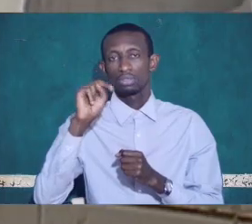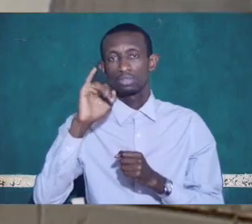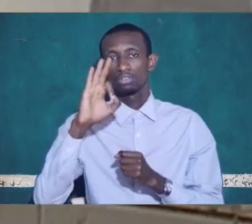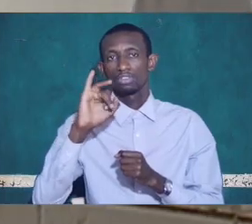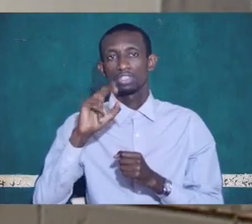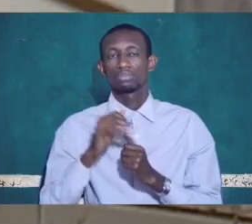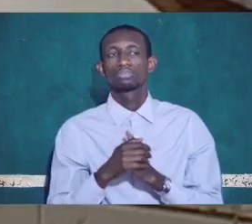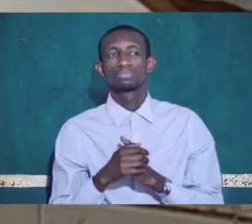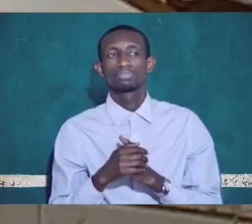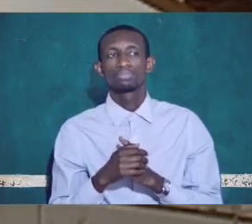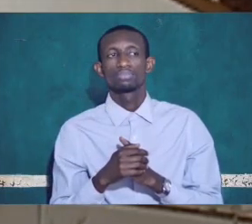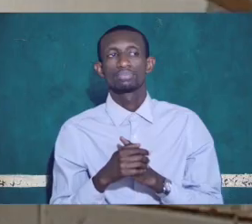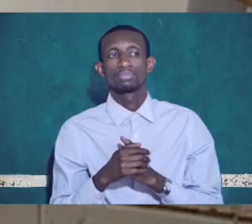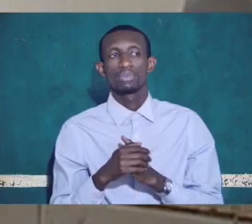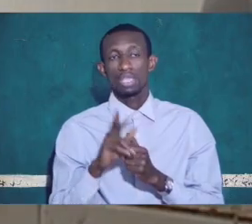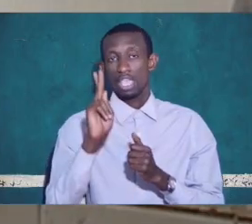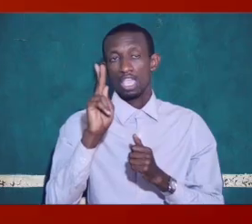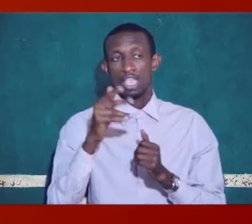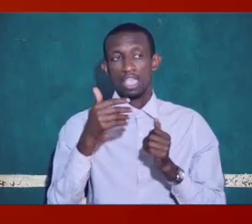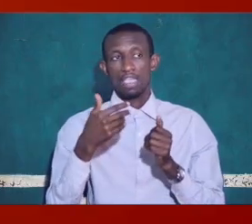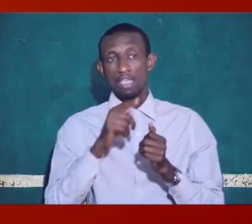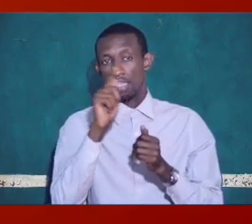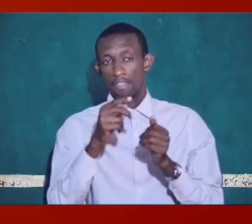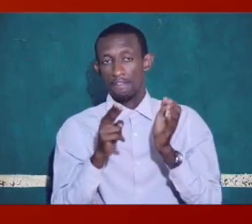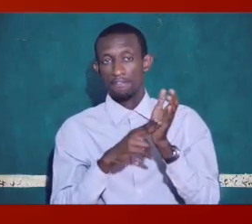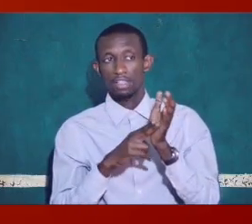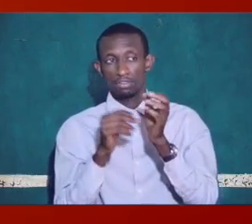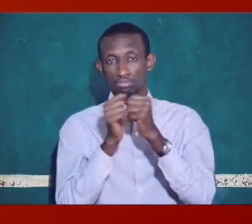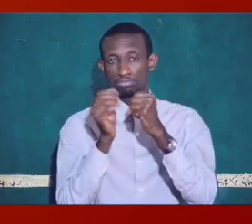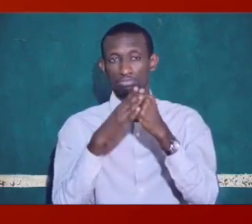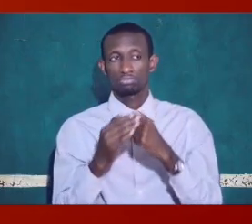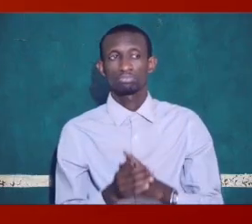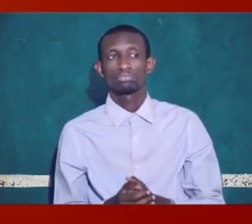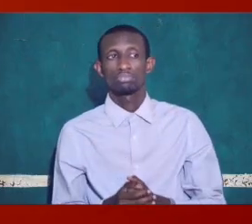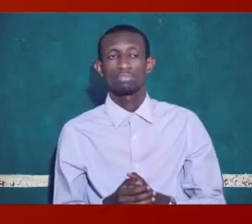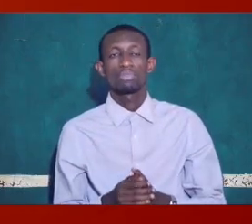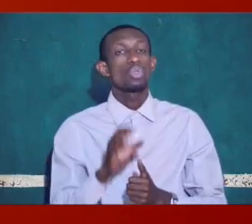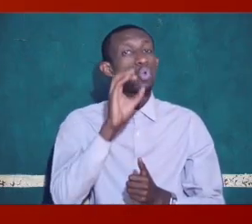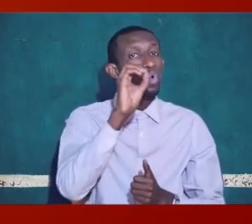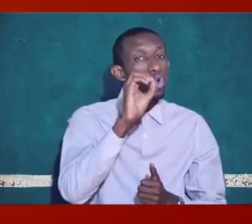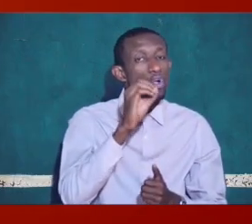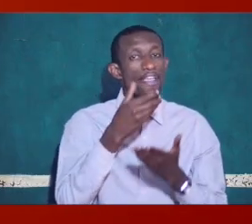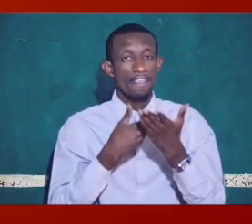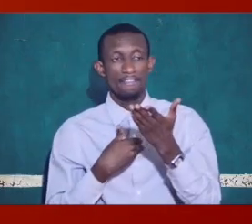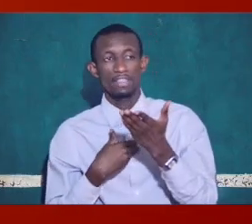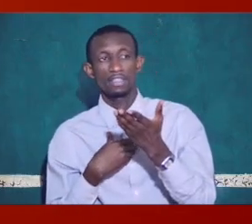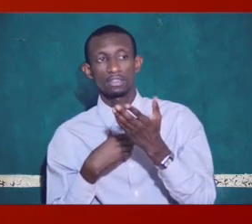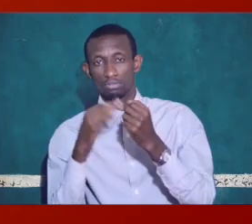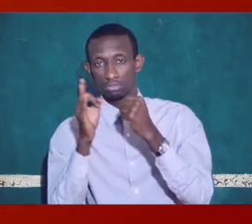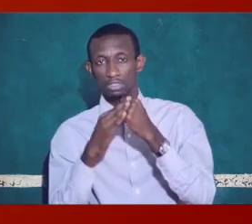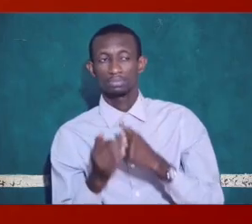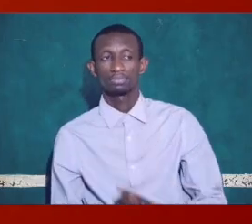Potassium, which has 19 electrons, oxygen, which has 8